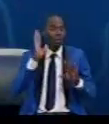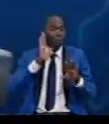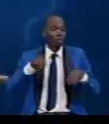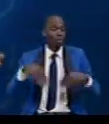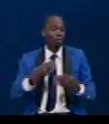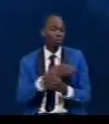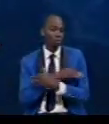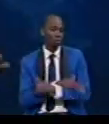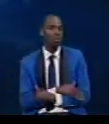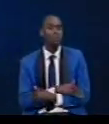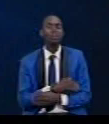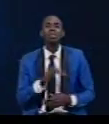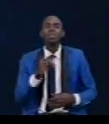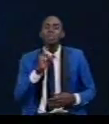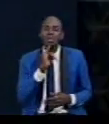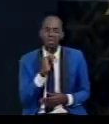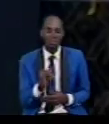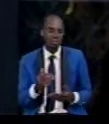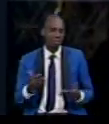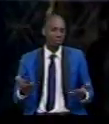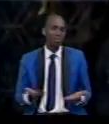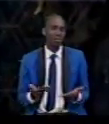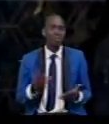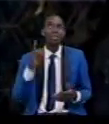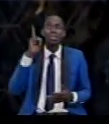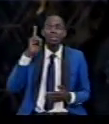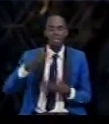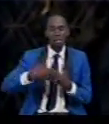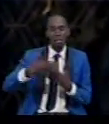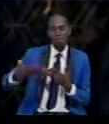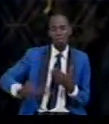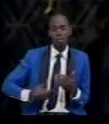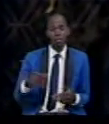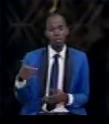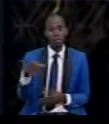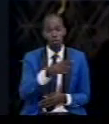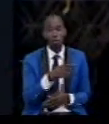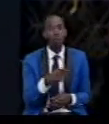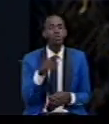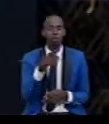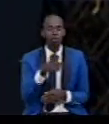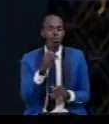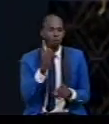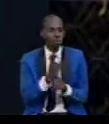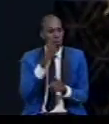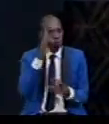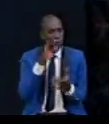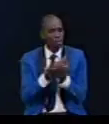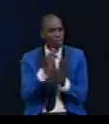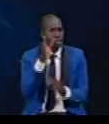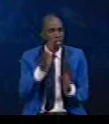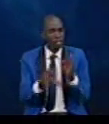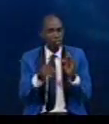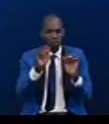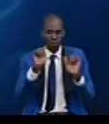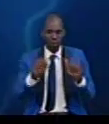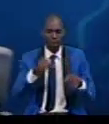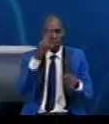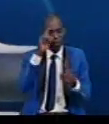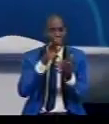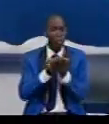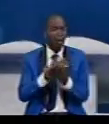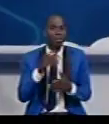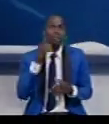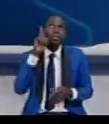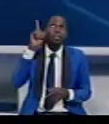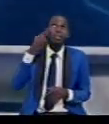you already. And because he invited you, you can believe. If thou canst believe, the one who has saved people like